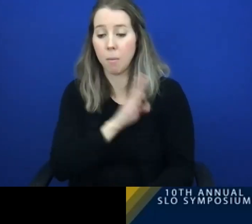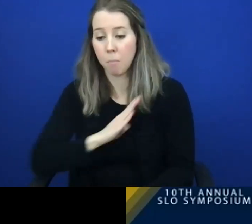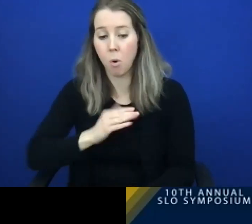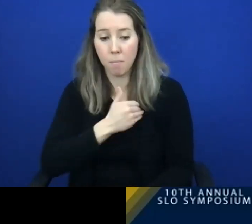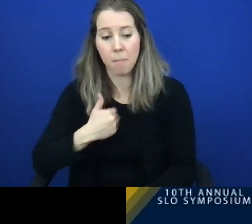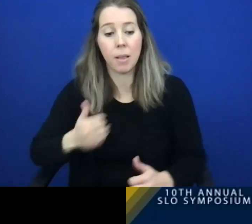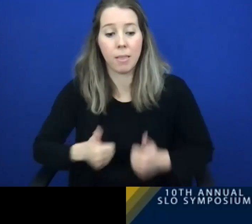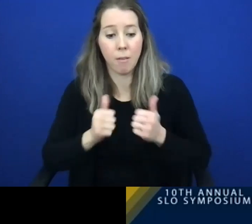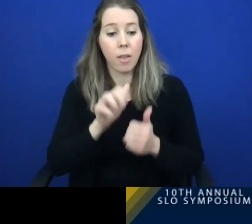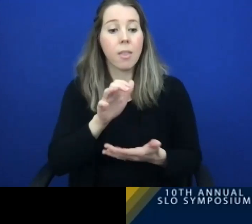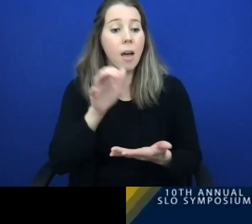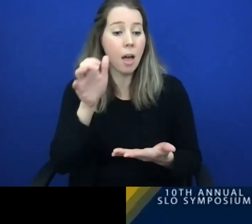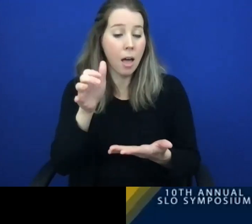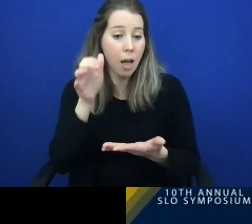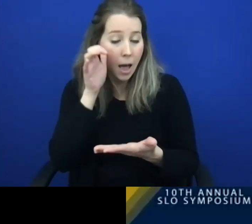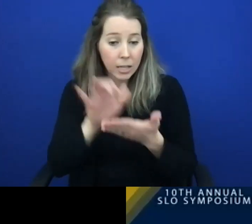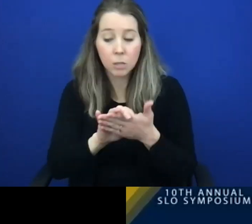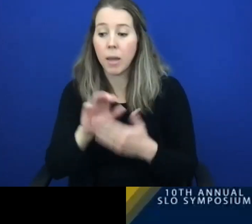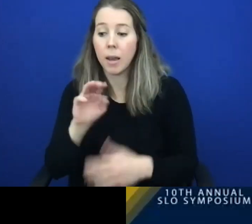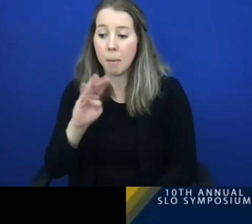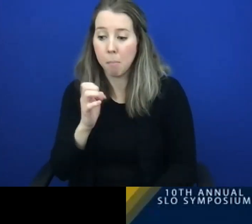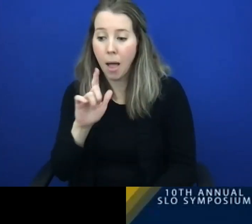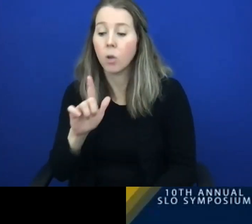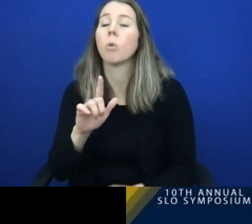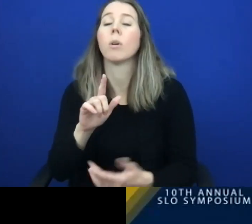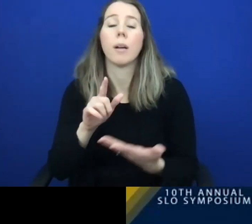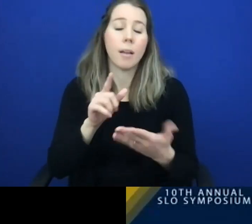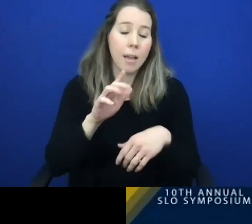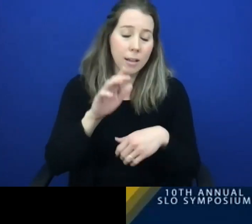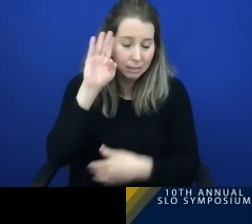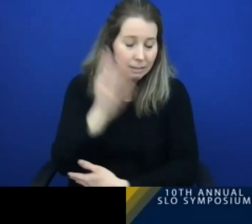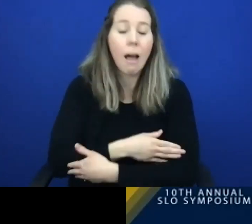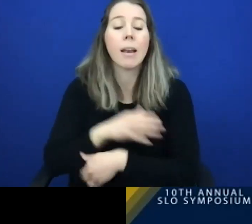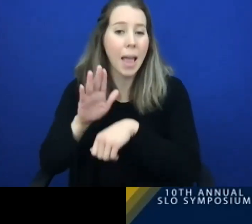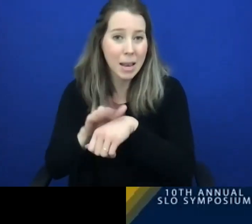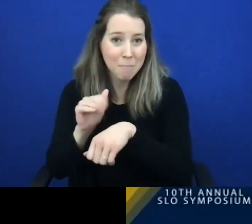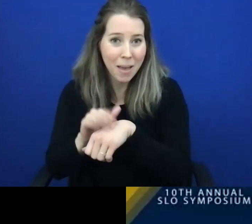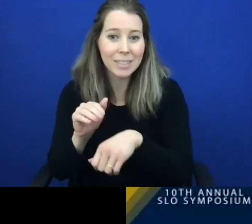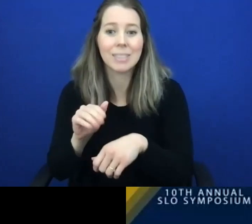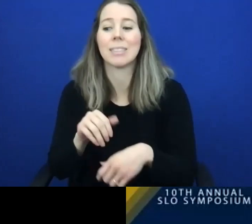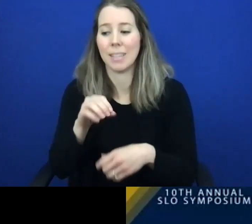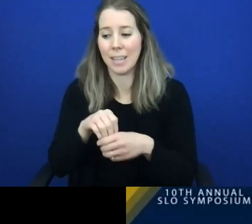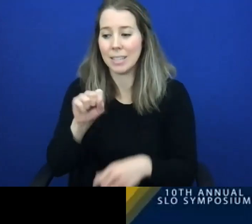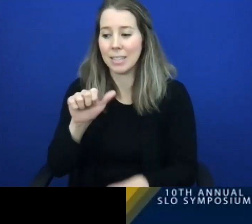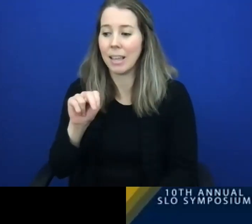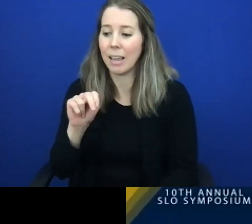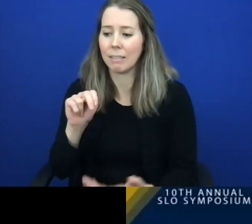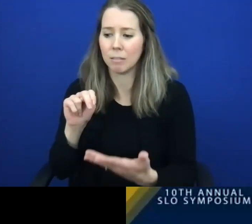Mike Moodian, her son Mikey, and pets in Rancho Mission Viejo, California. Welcome, Dr.